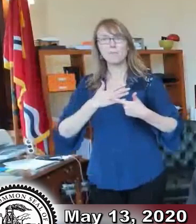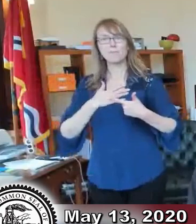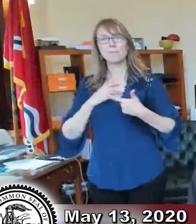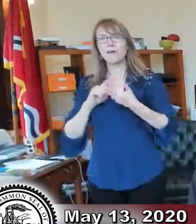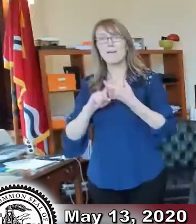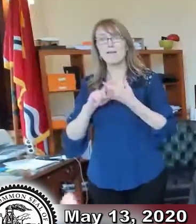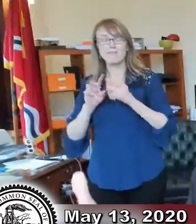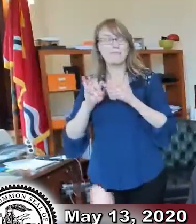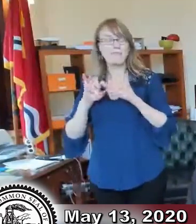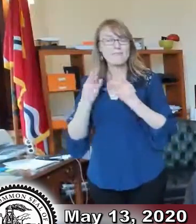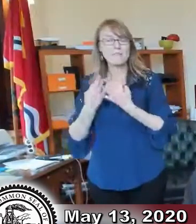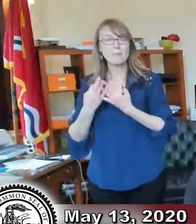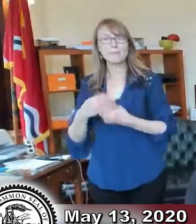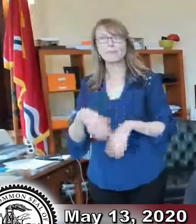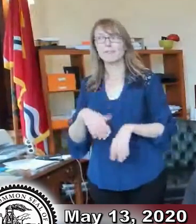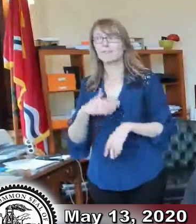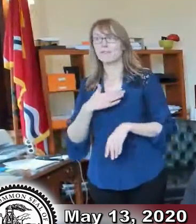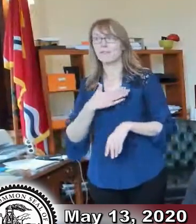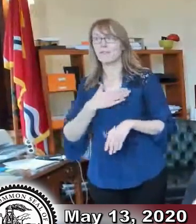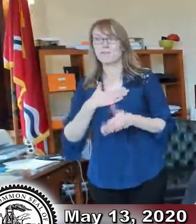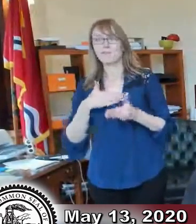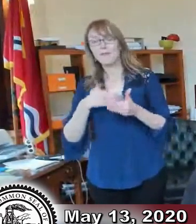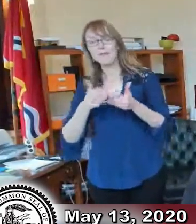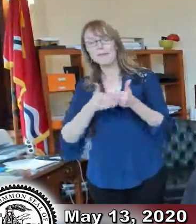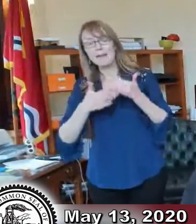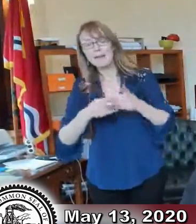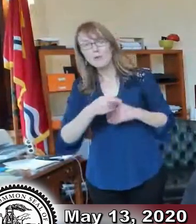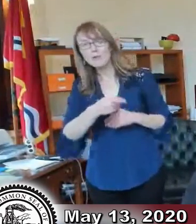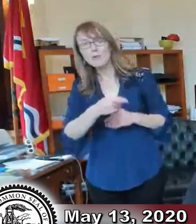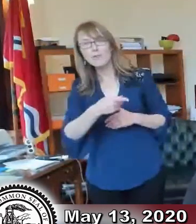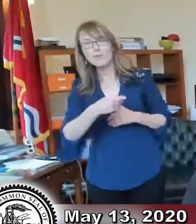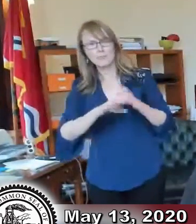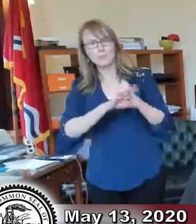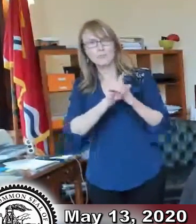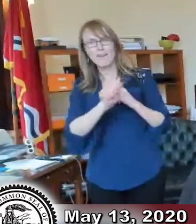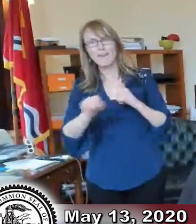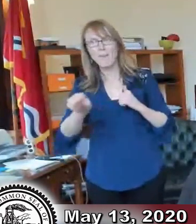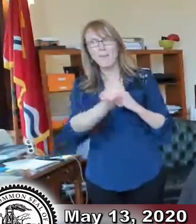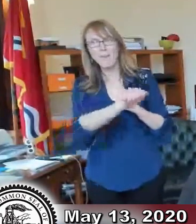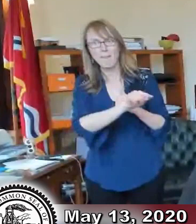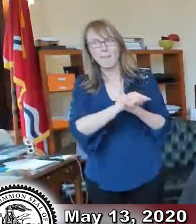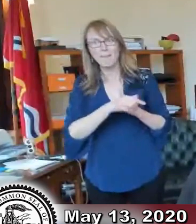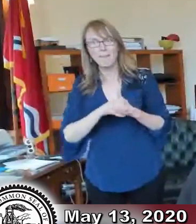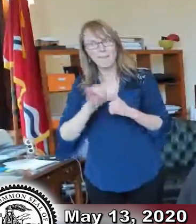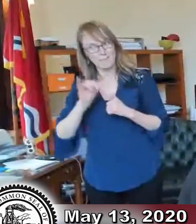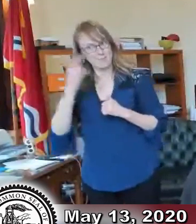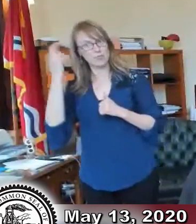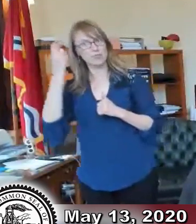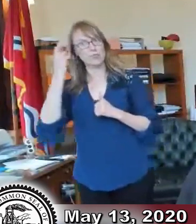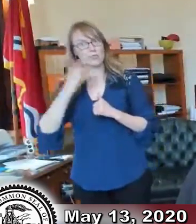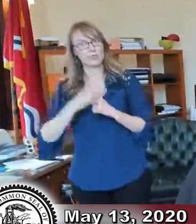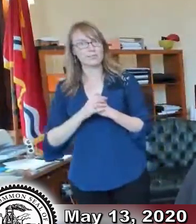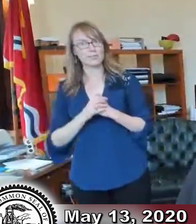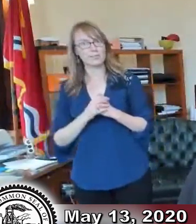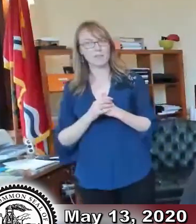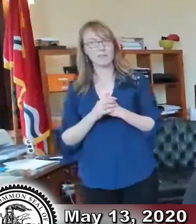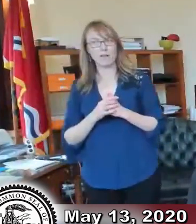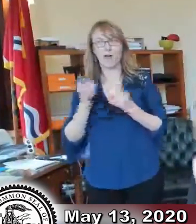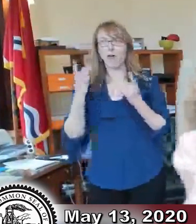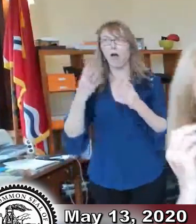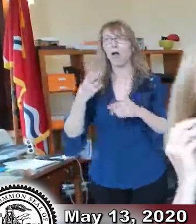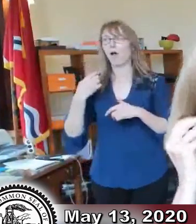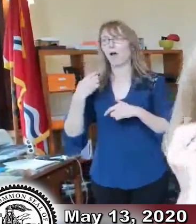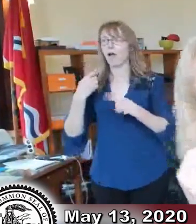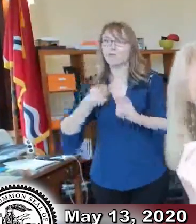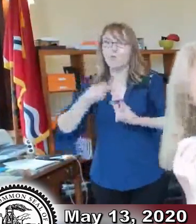maybe neighbors, my coworkers. That's the reason to wear a mask. It's not much trouble for you. It's